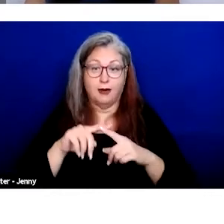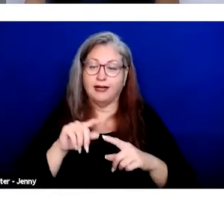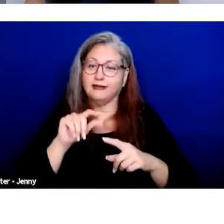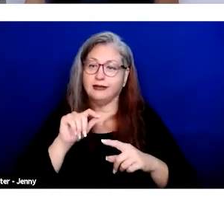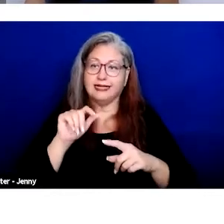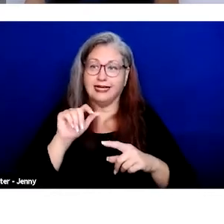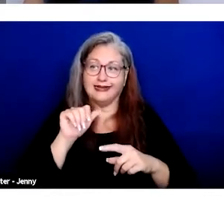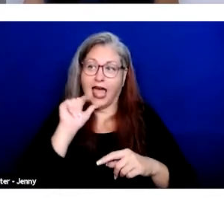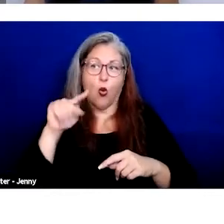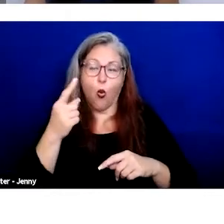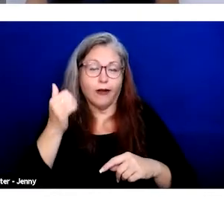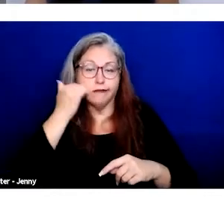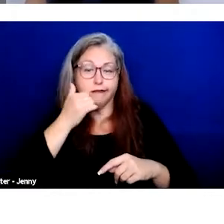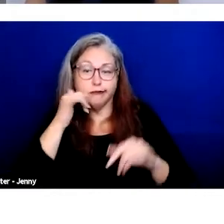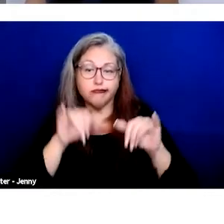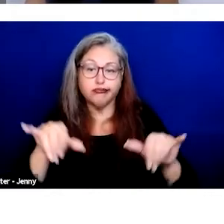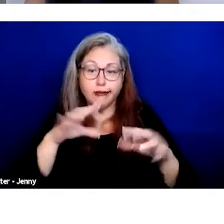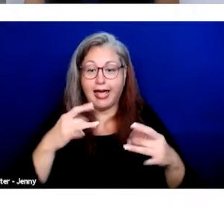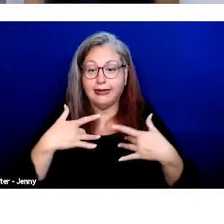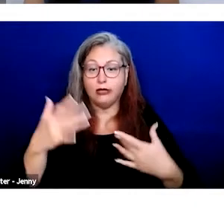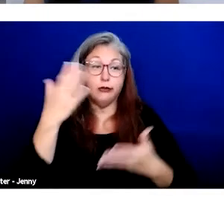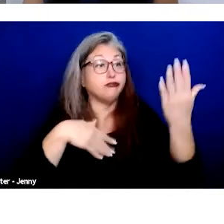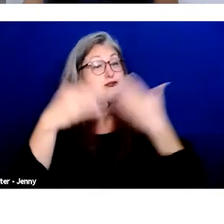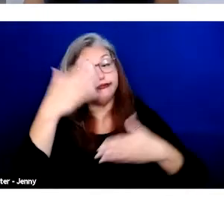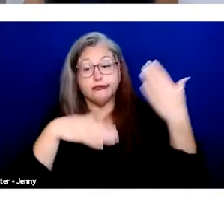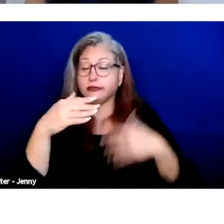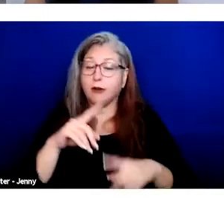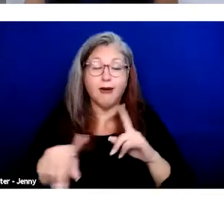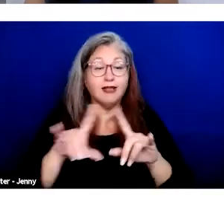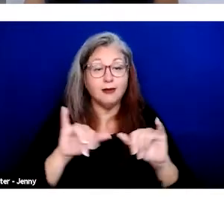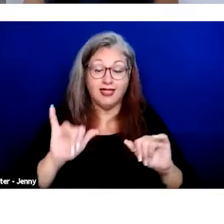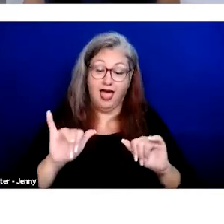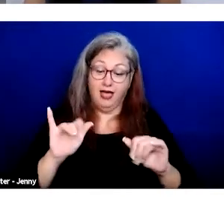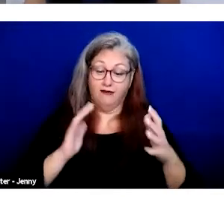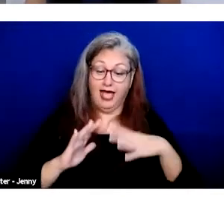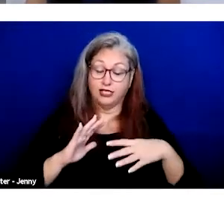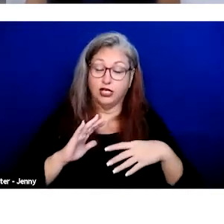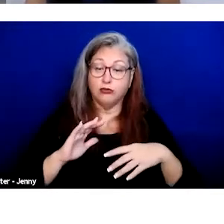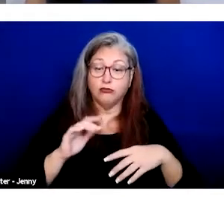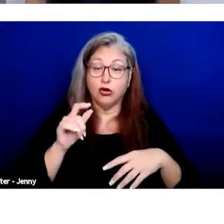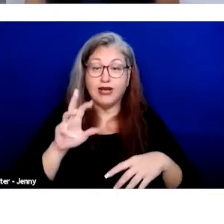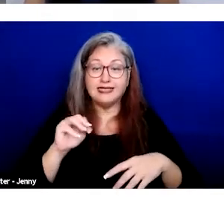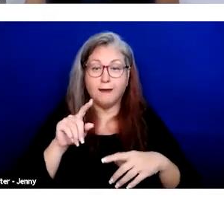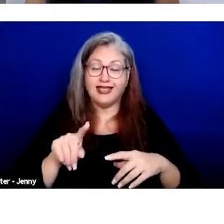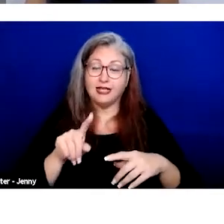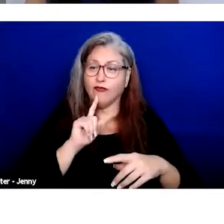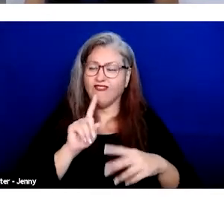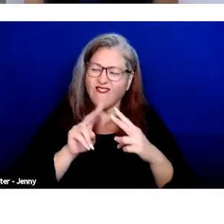mundane, ordinary, and often invisible, but also that fashion's racism is particularly anti-Asian